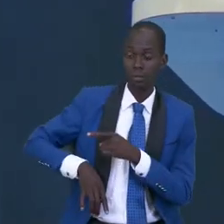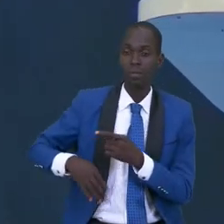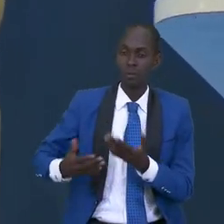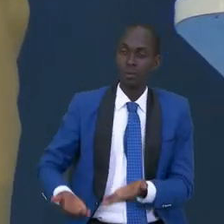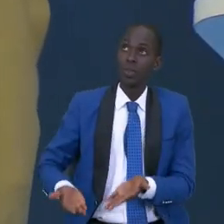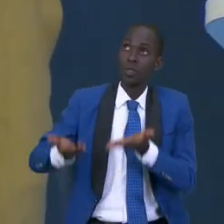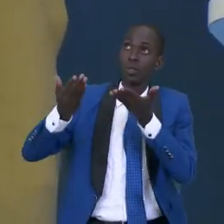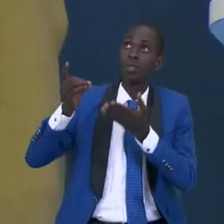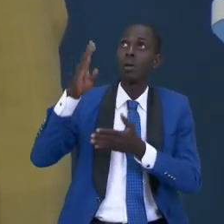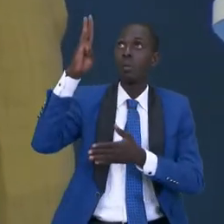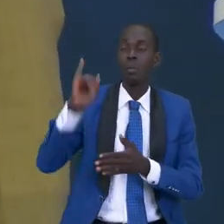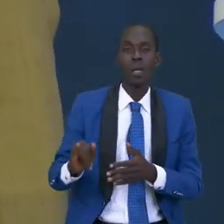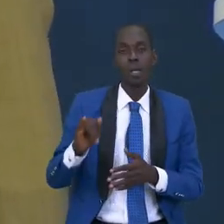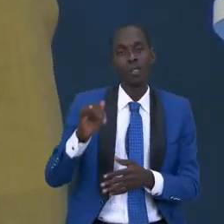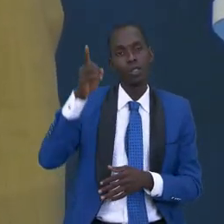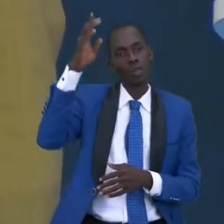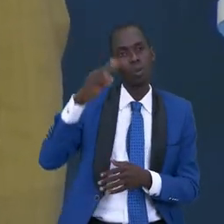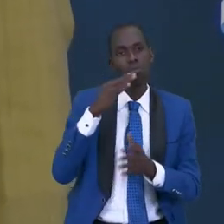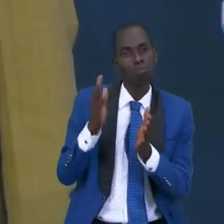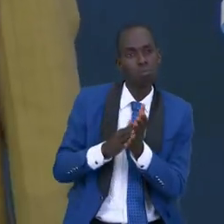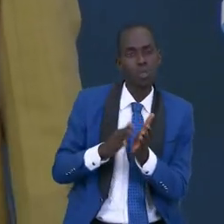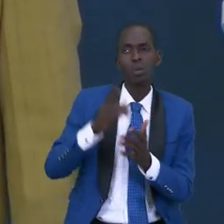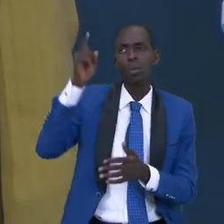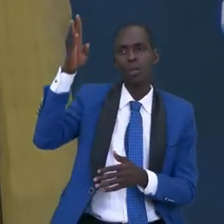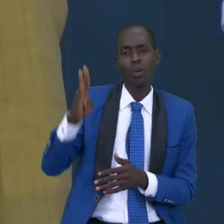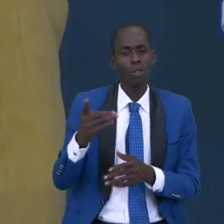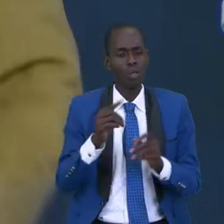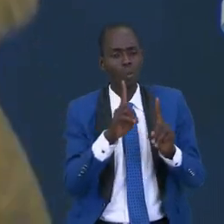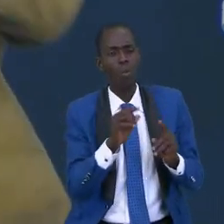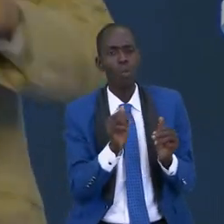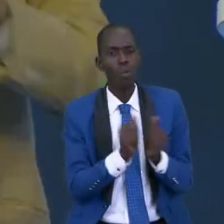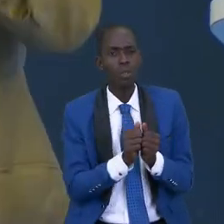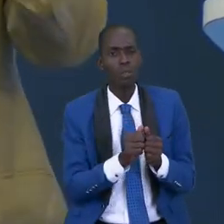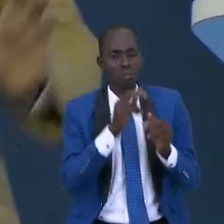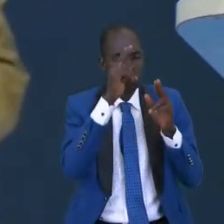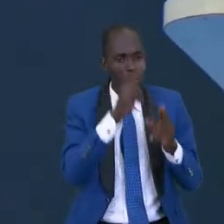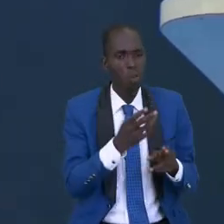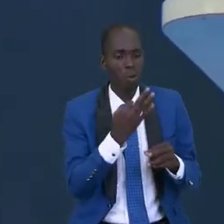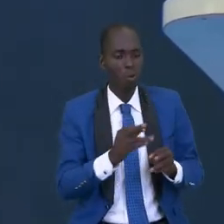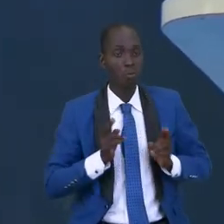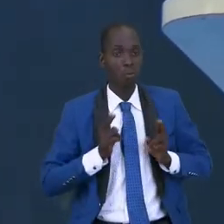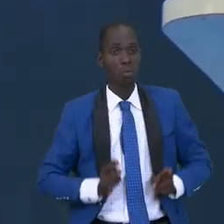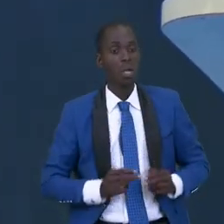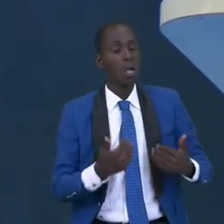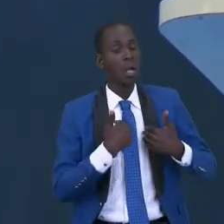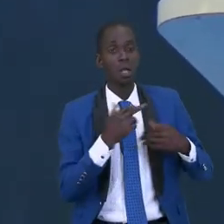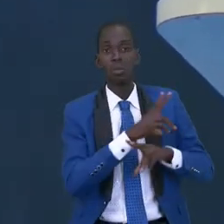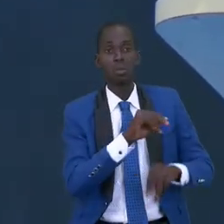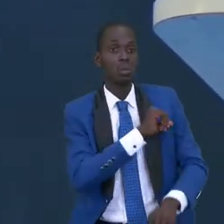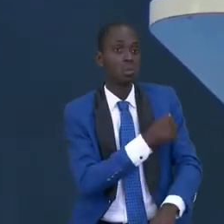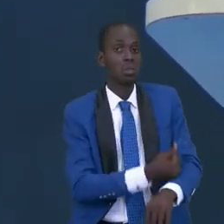God. The one exalted by man holds no authority. If angels